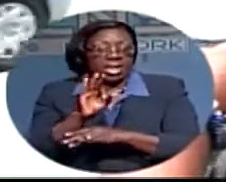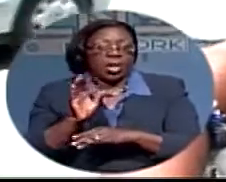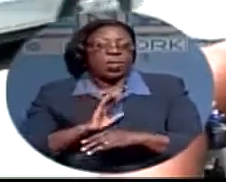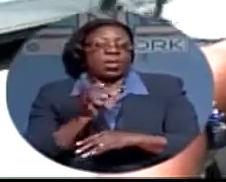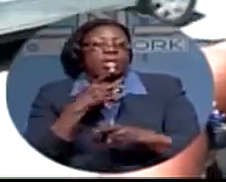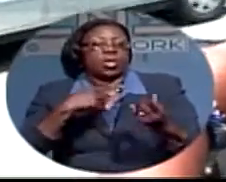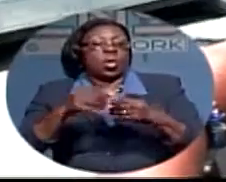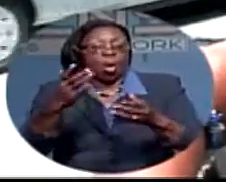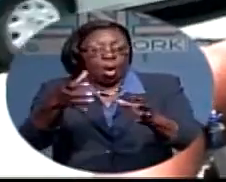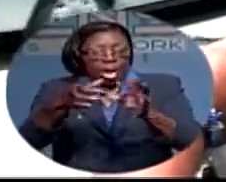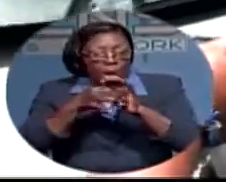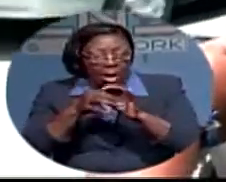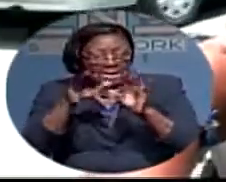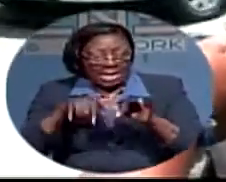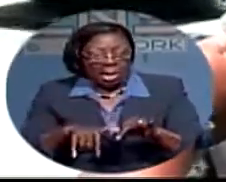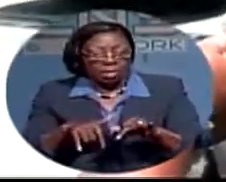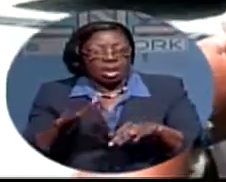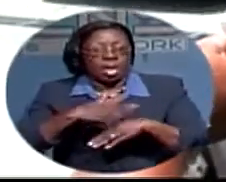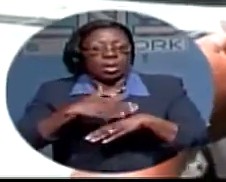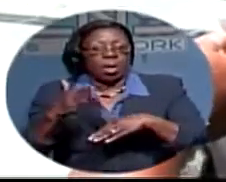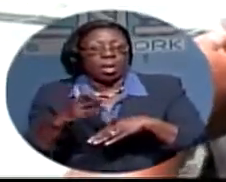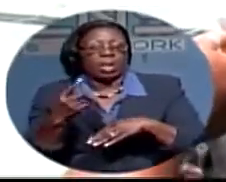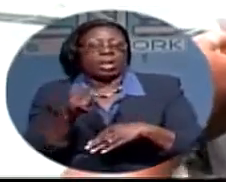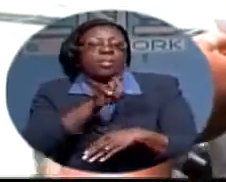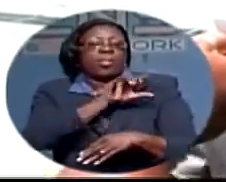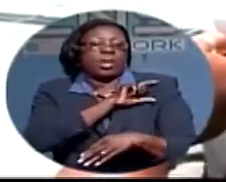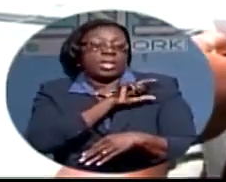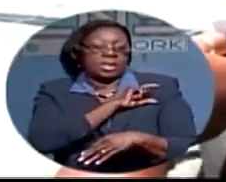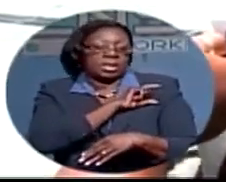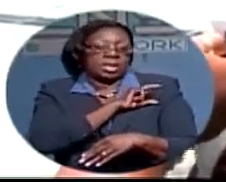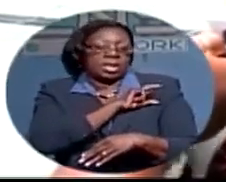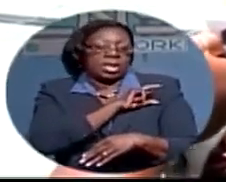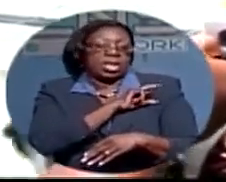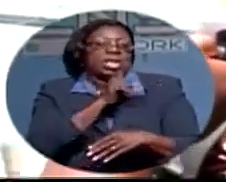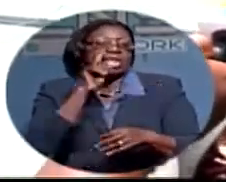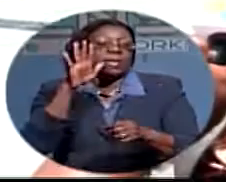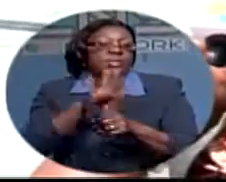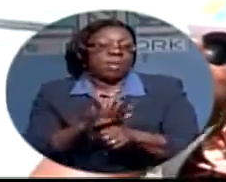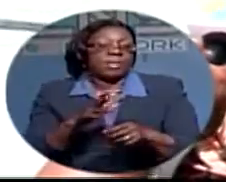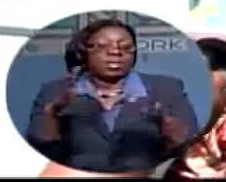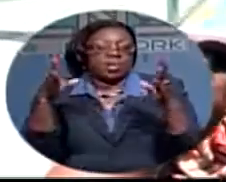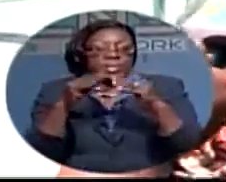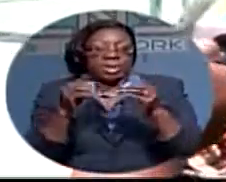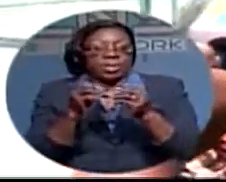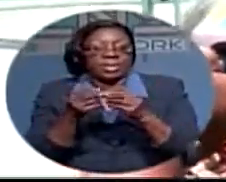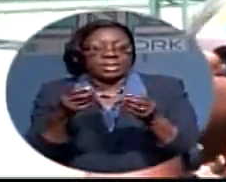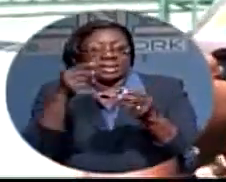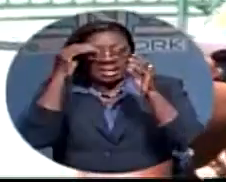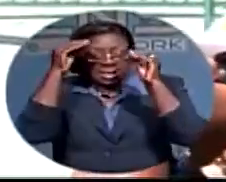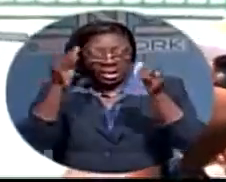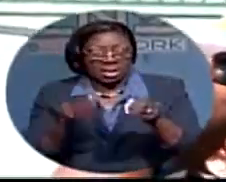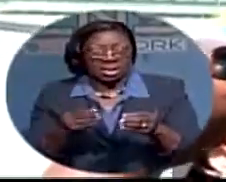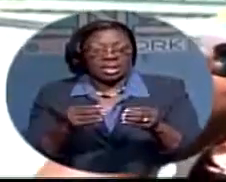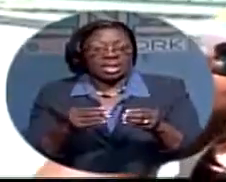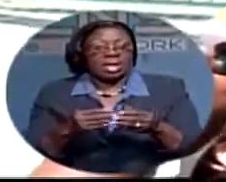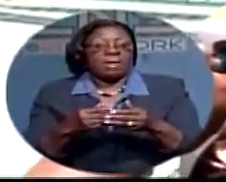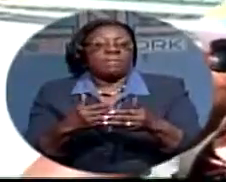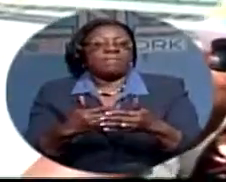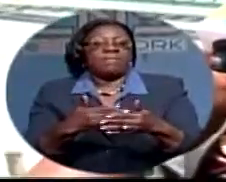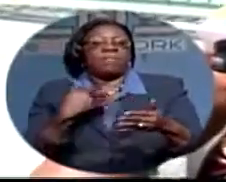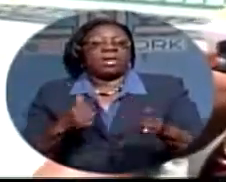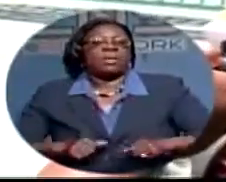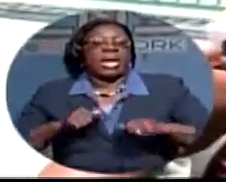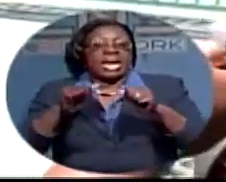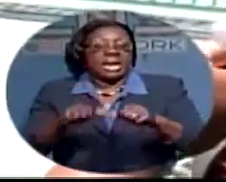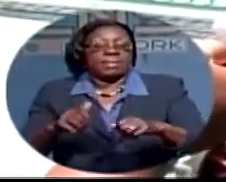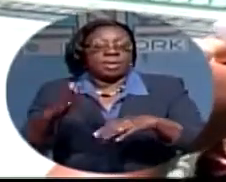police for them to do their thing. Before we were able, I'd promised to meet with the teachers to explain what had happened. But before we were able to